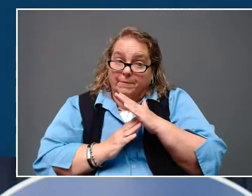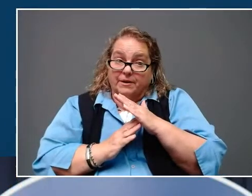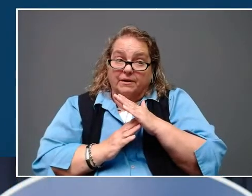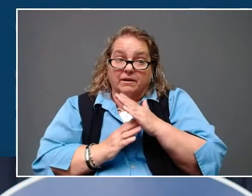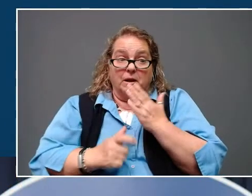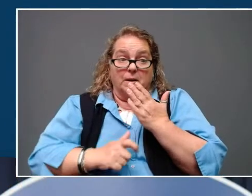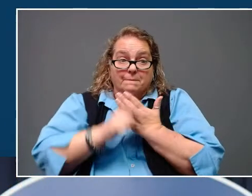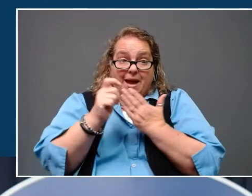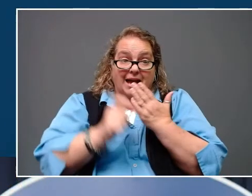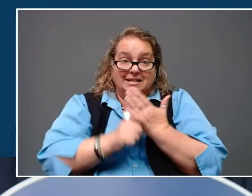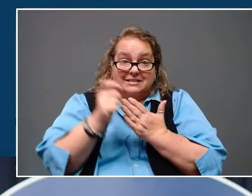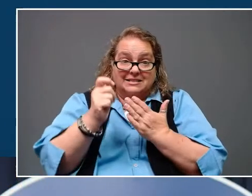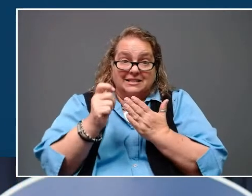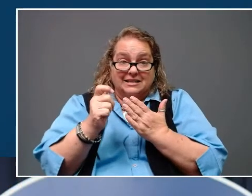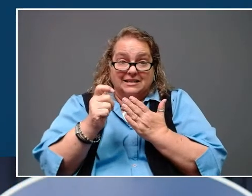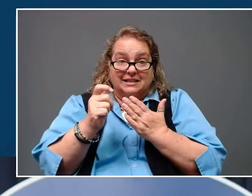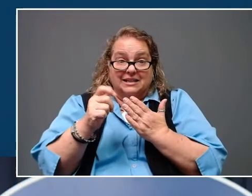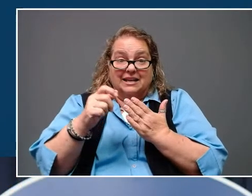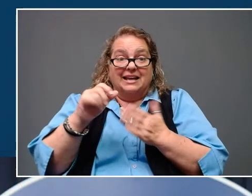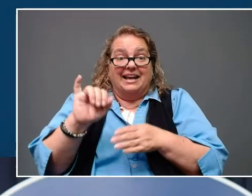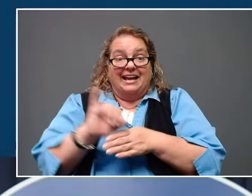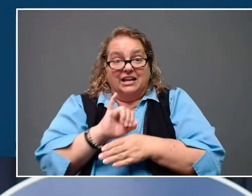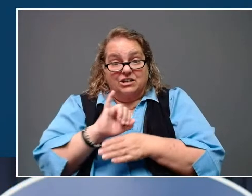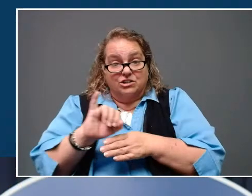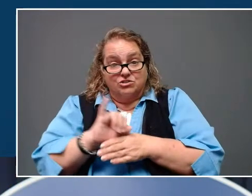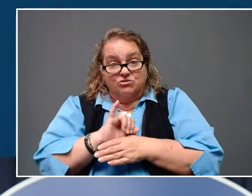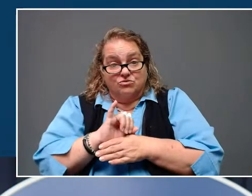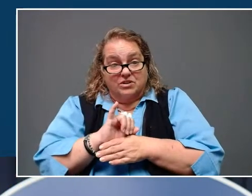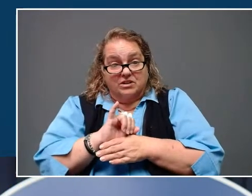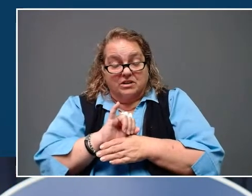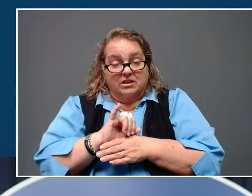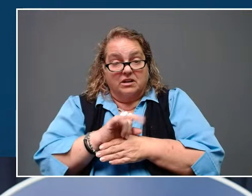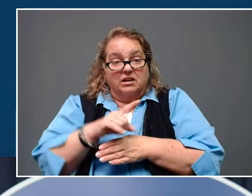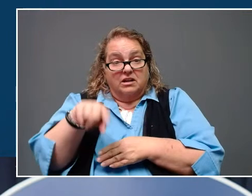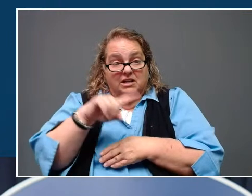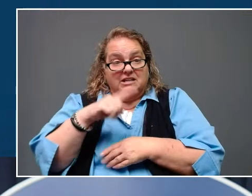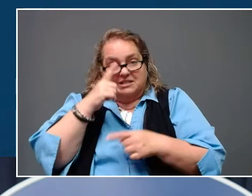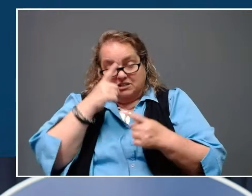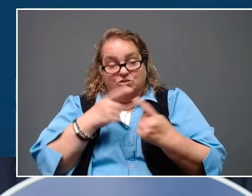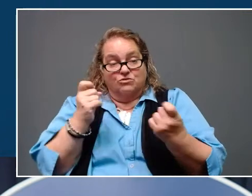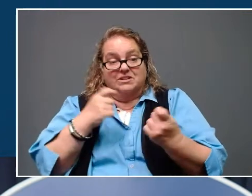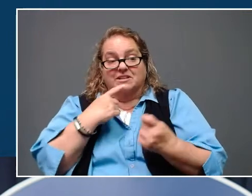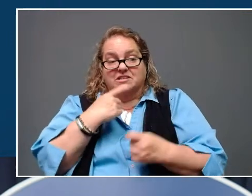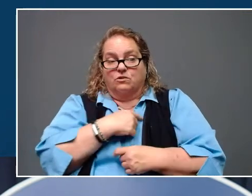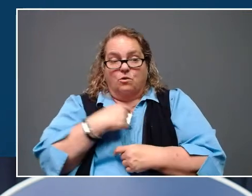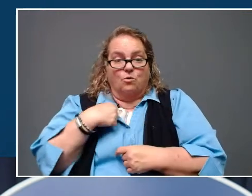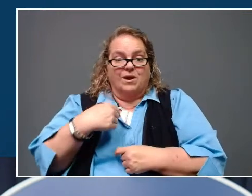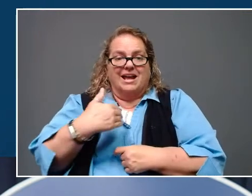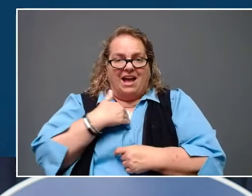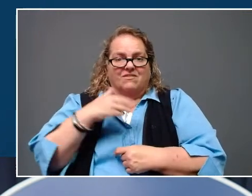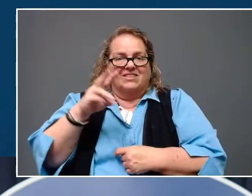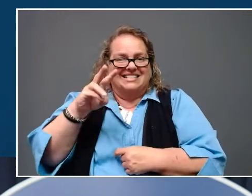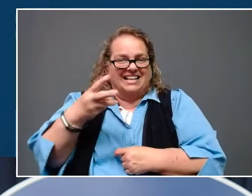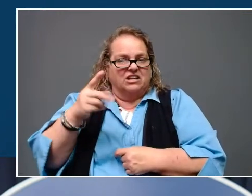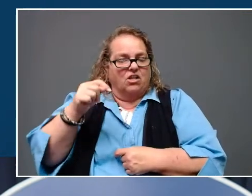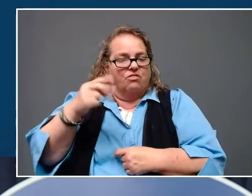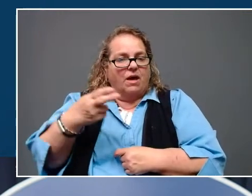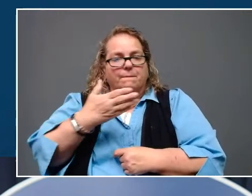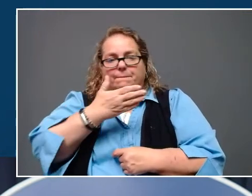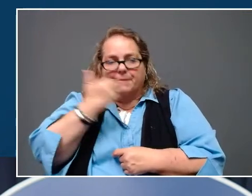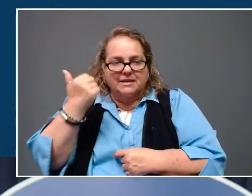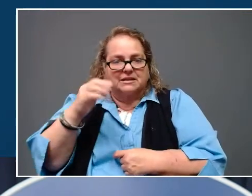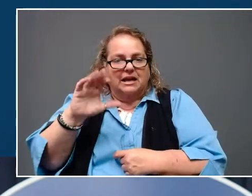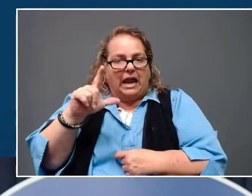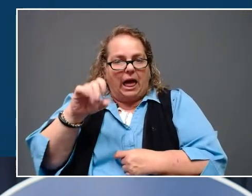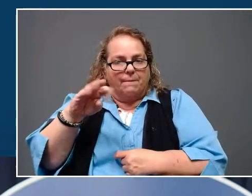magazine, the top industry periodical disagrees. They say we have the 6th best climate for